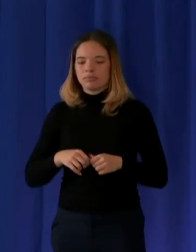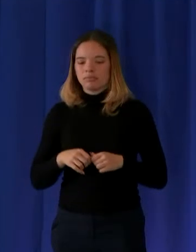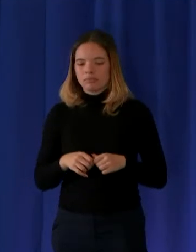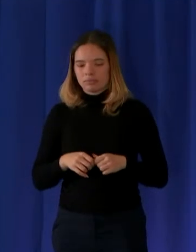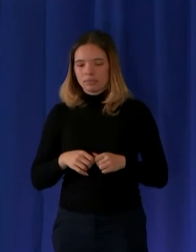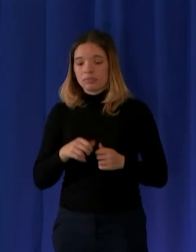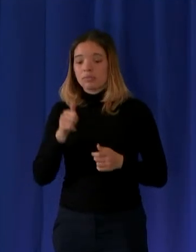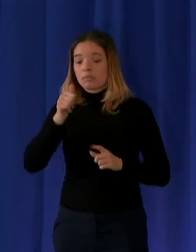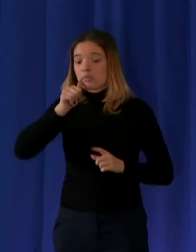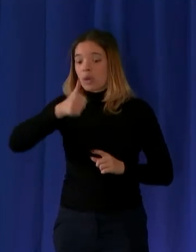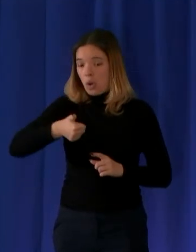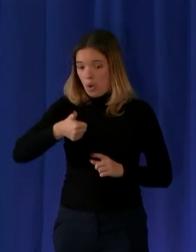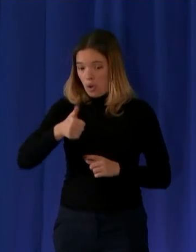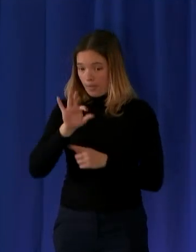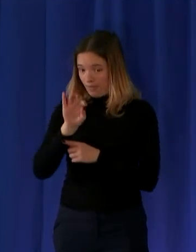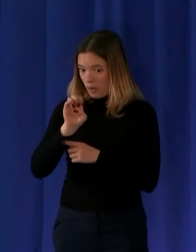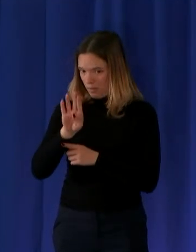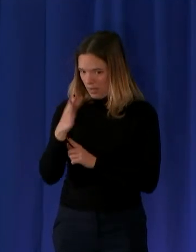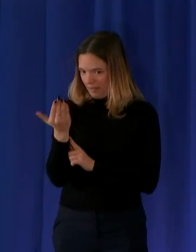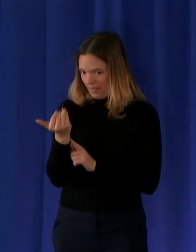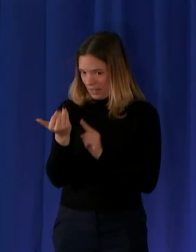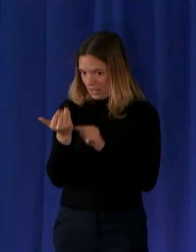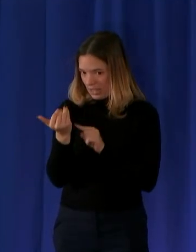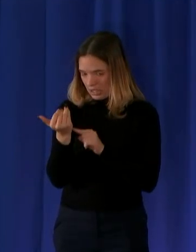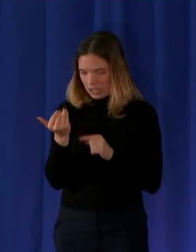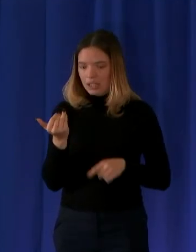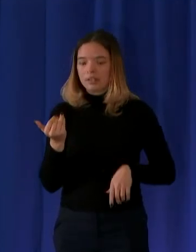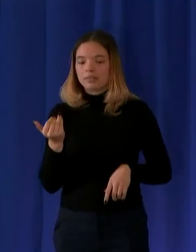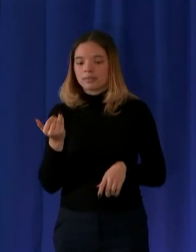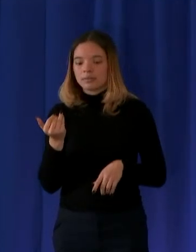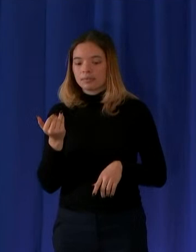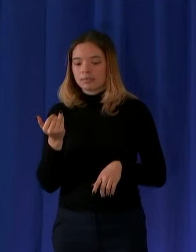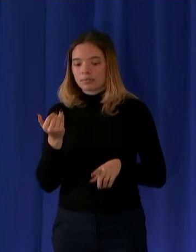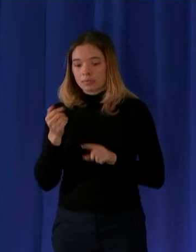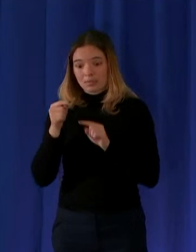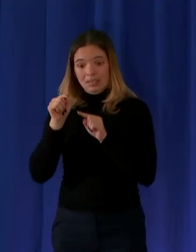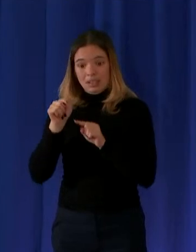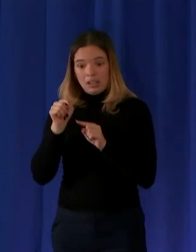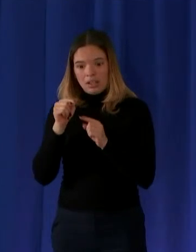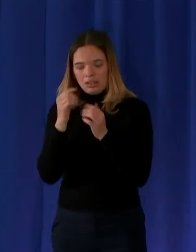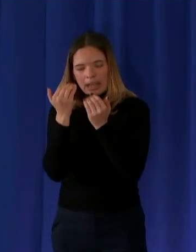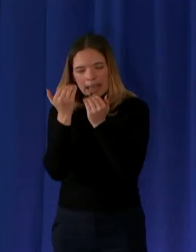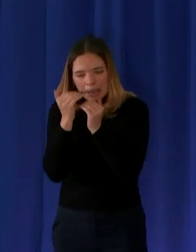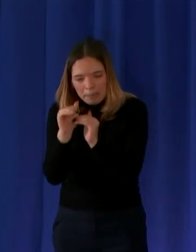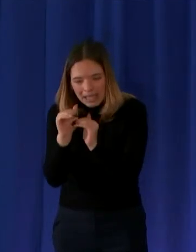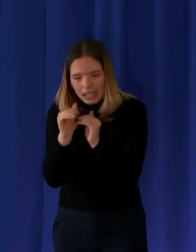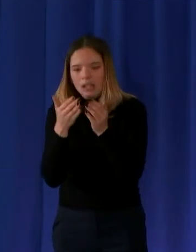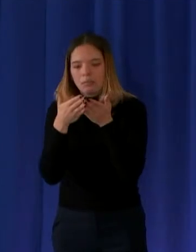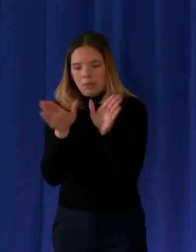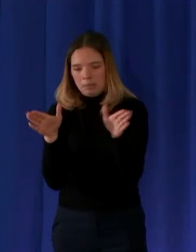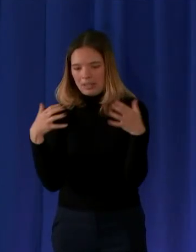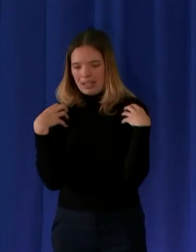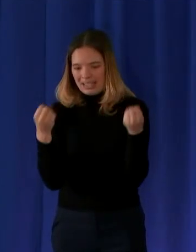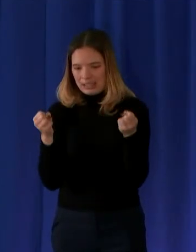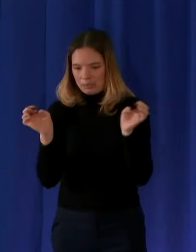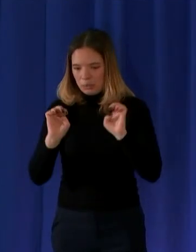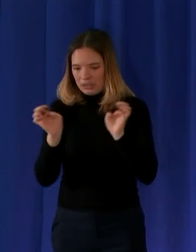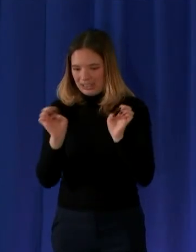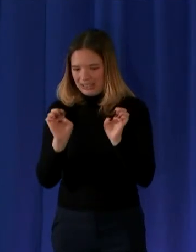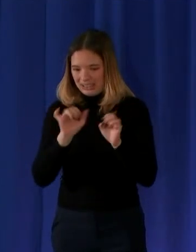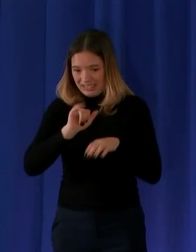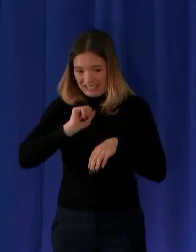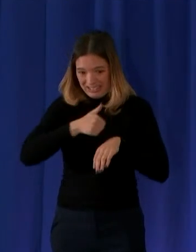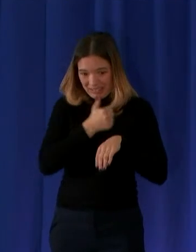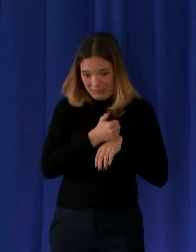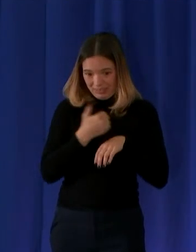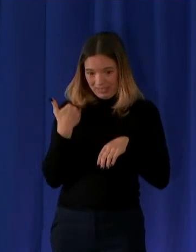tomorrow, February 15th, as you know, the limited public health emergency that I put in effect in